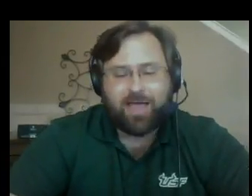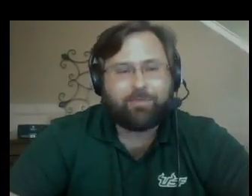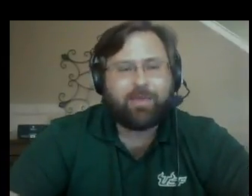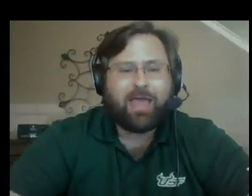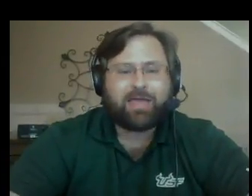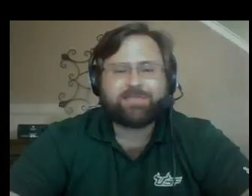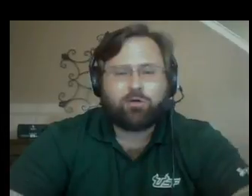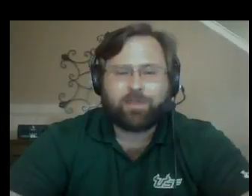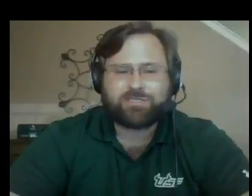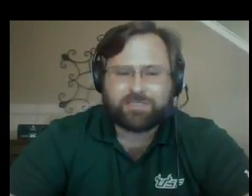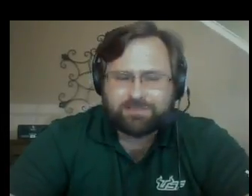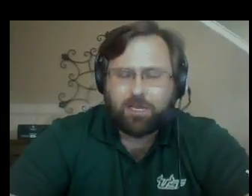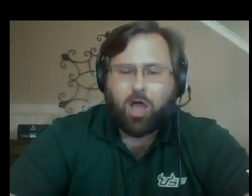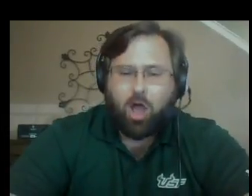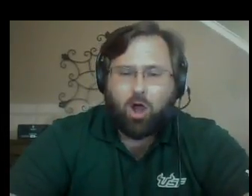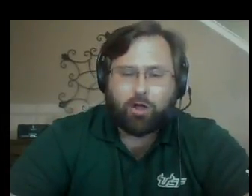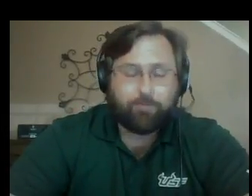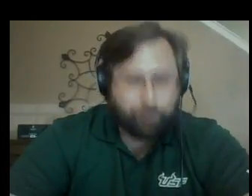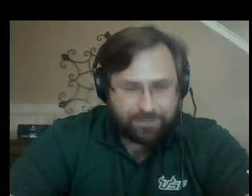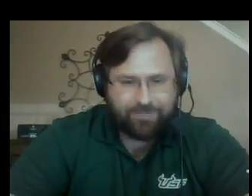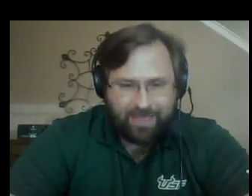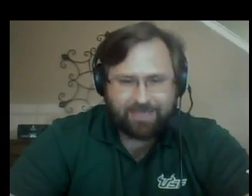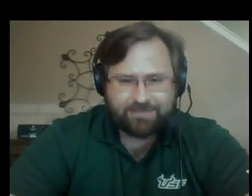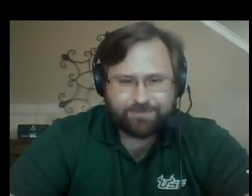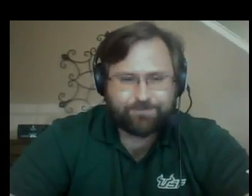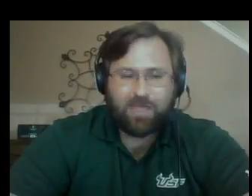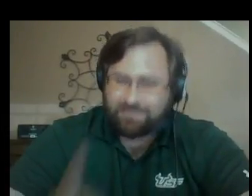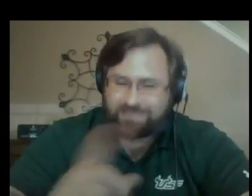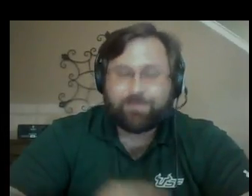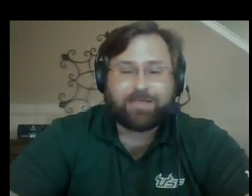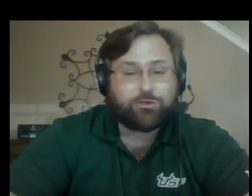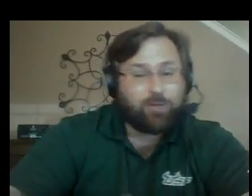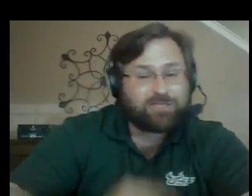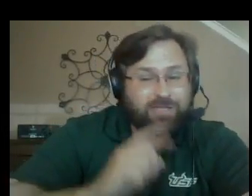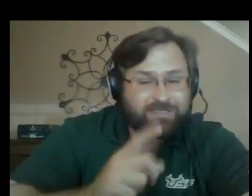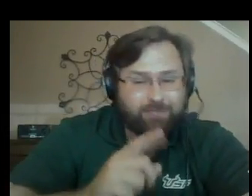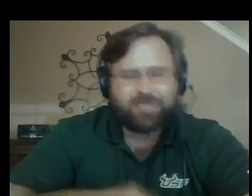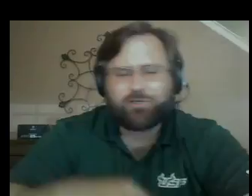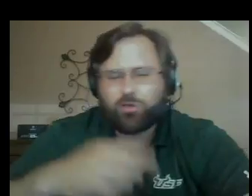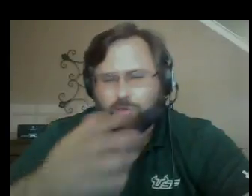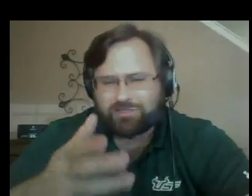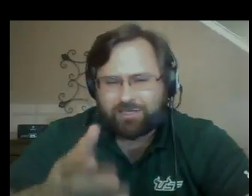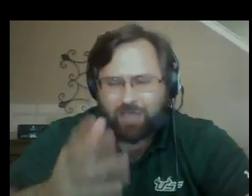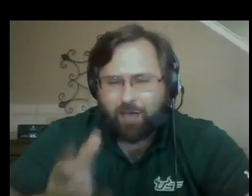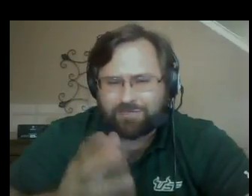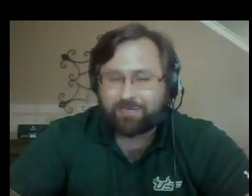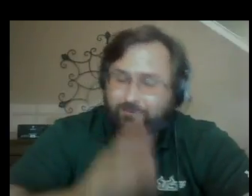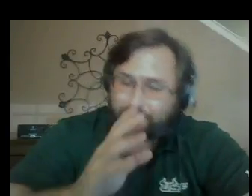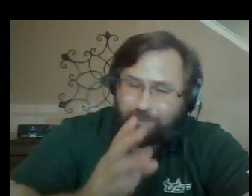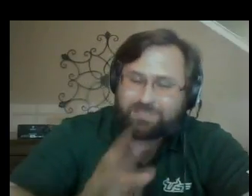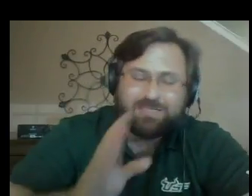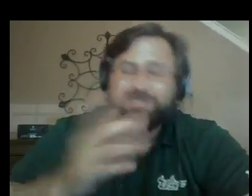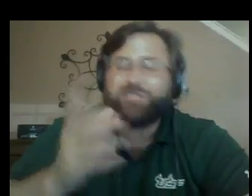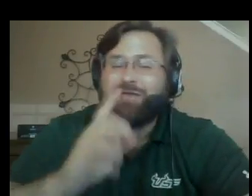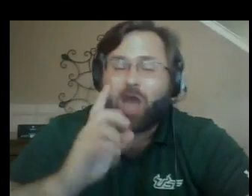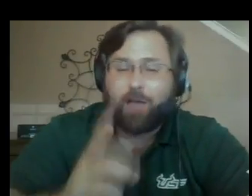of the time, ASL questions are put at the end. It just depends. Are you questioning the subject or questioning the object? If you